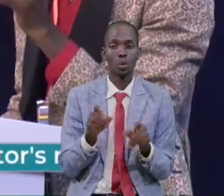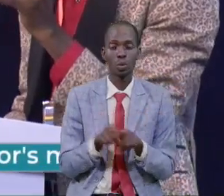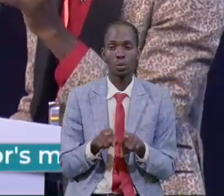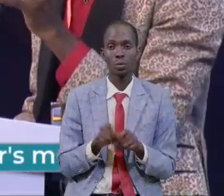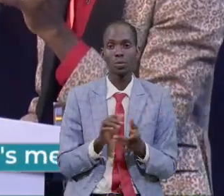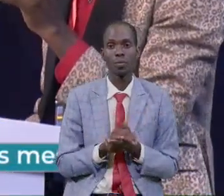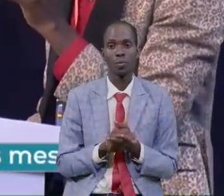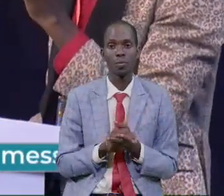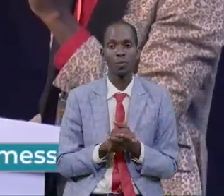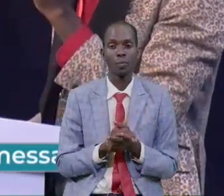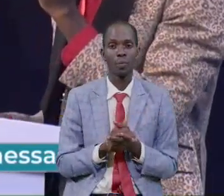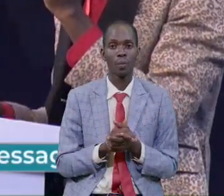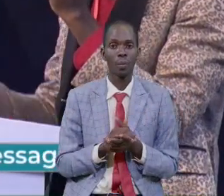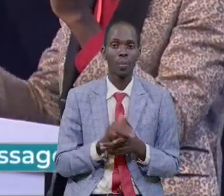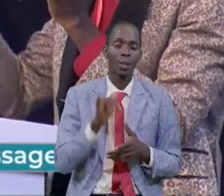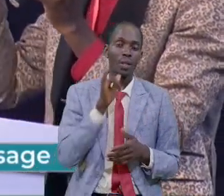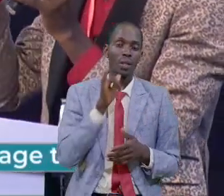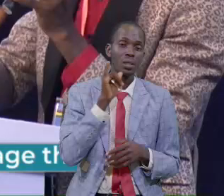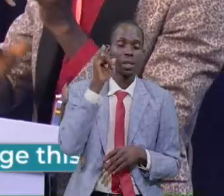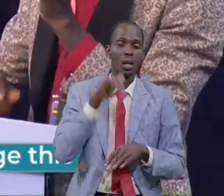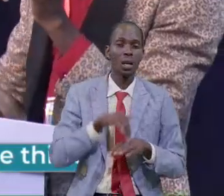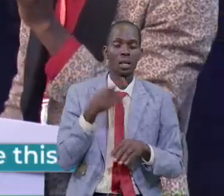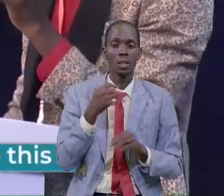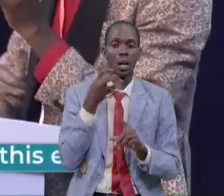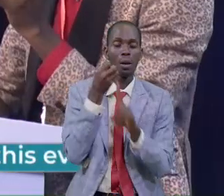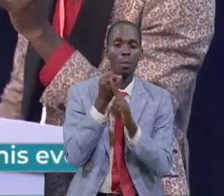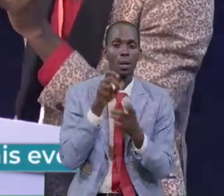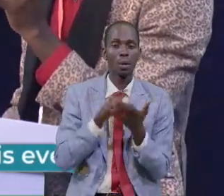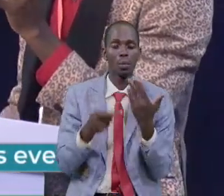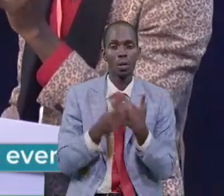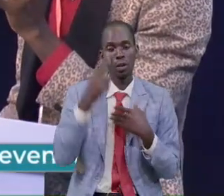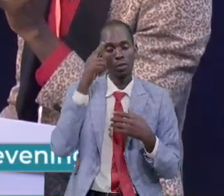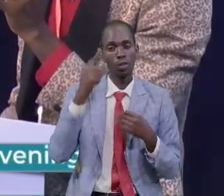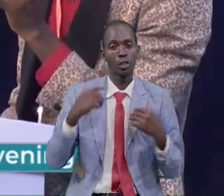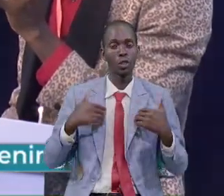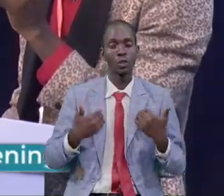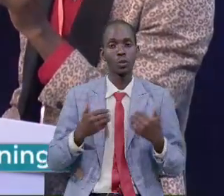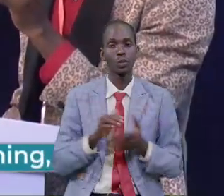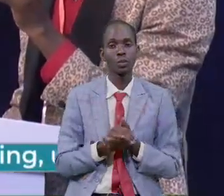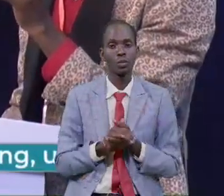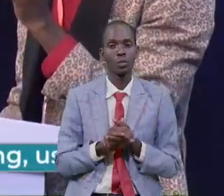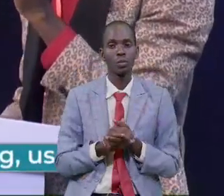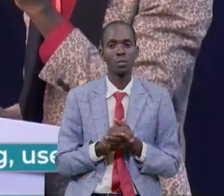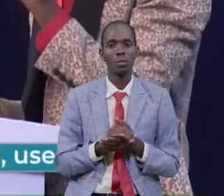Yesterday at the impact. They were more than